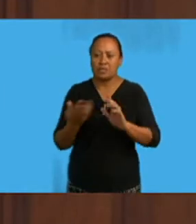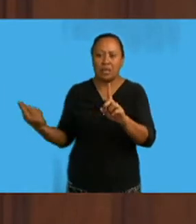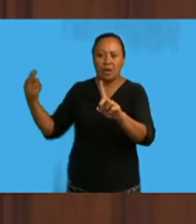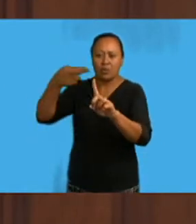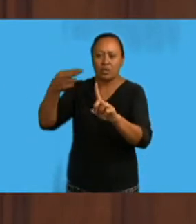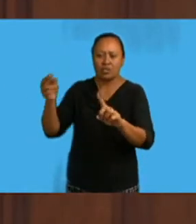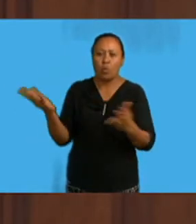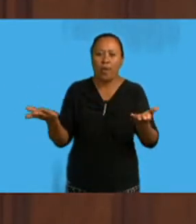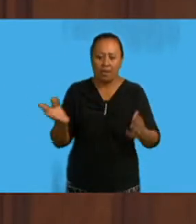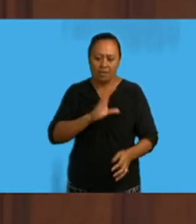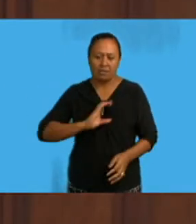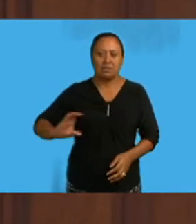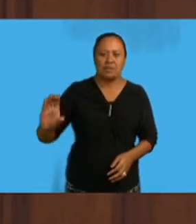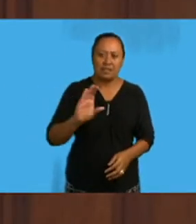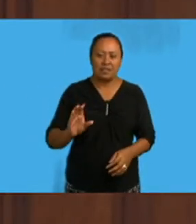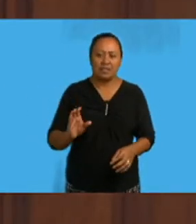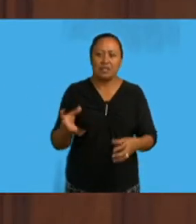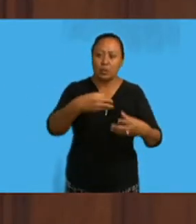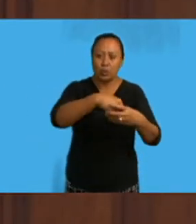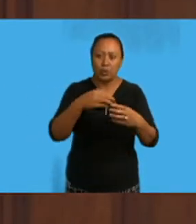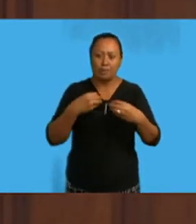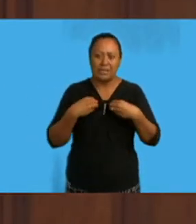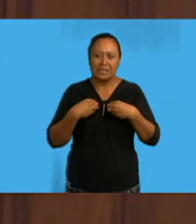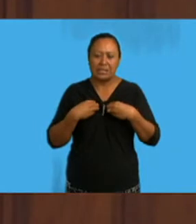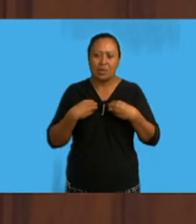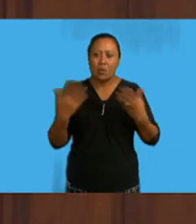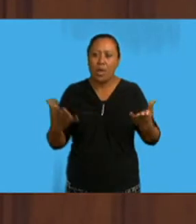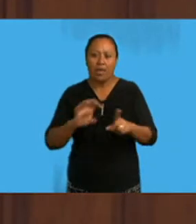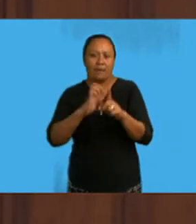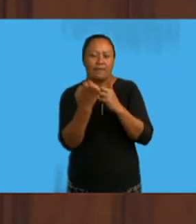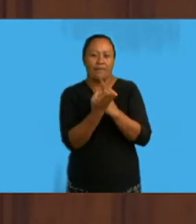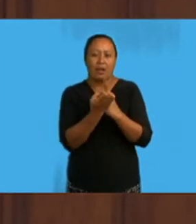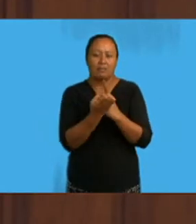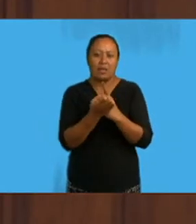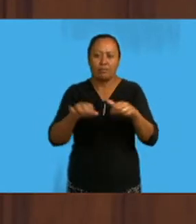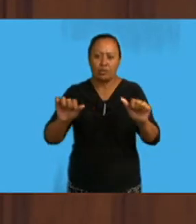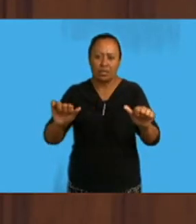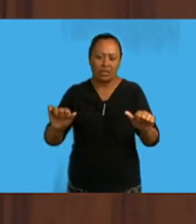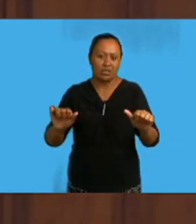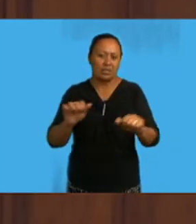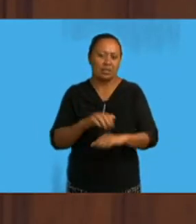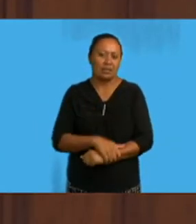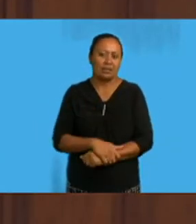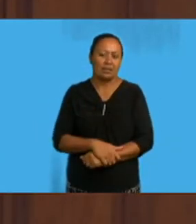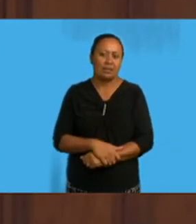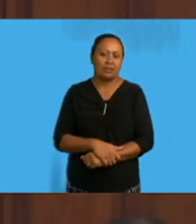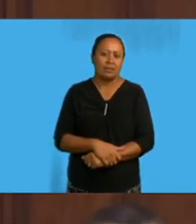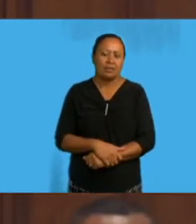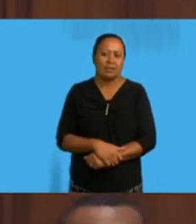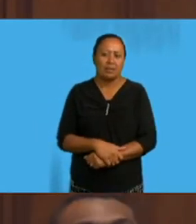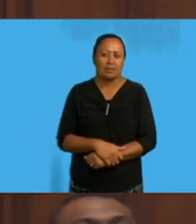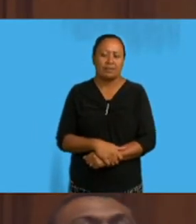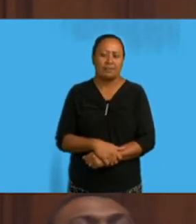all citizenry groups, including businesses, on the environment protection agenda and regulatory obligations and